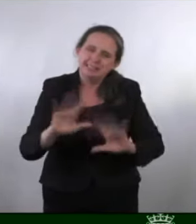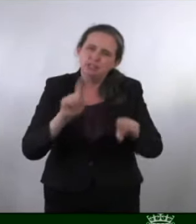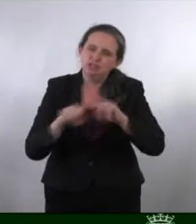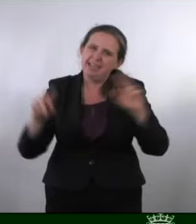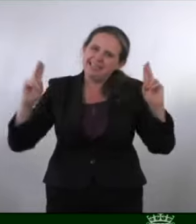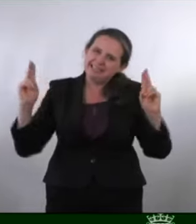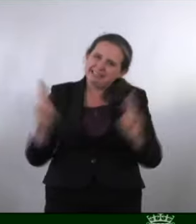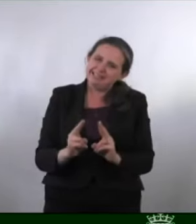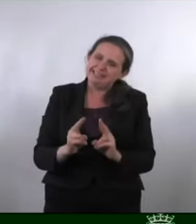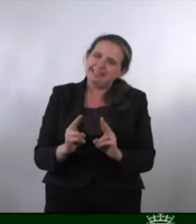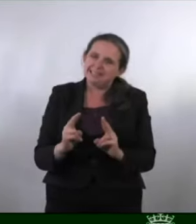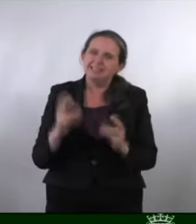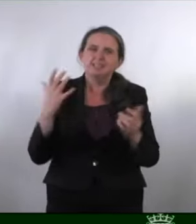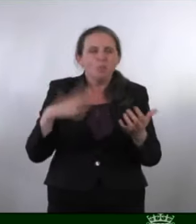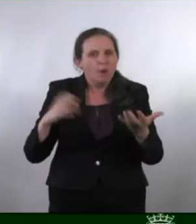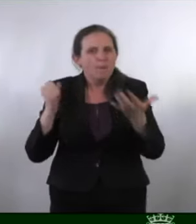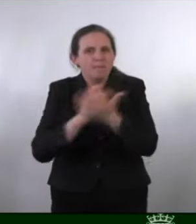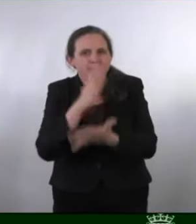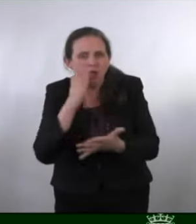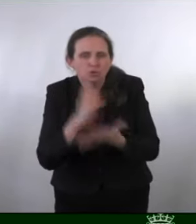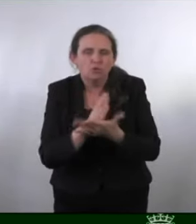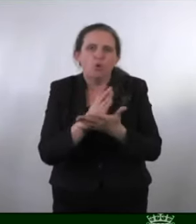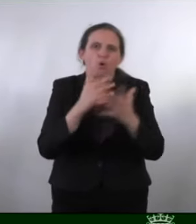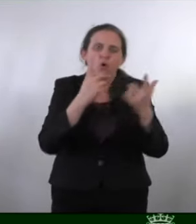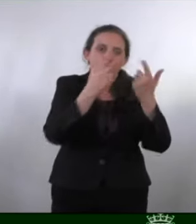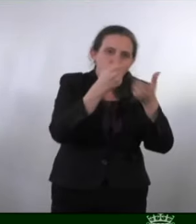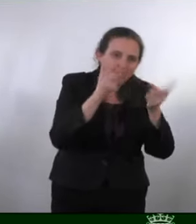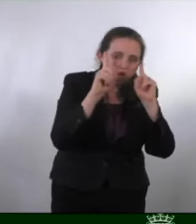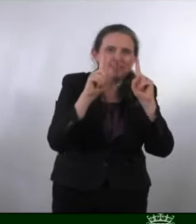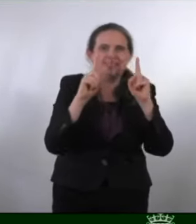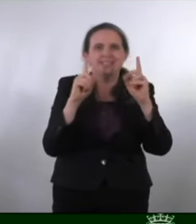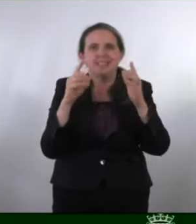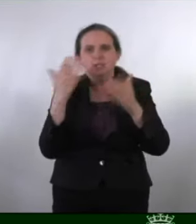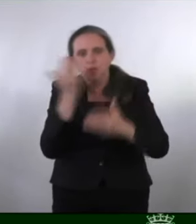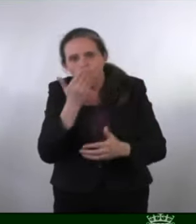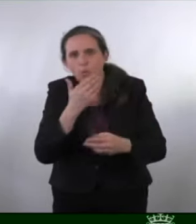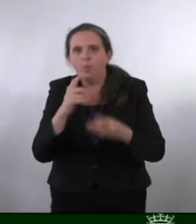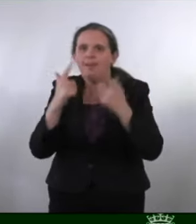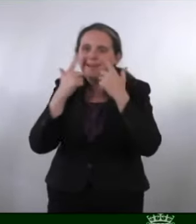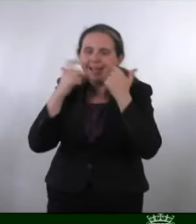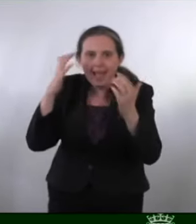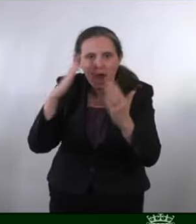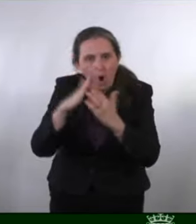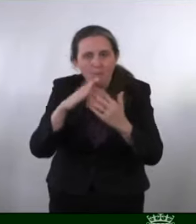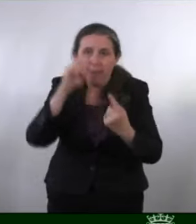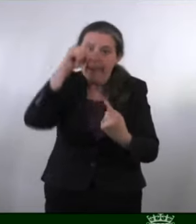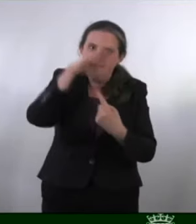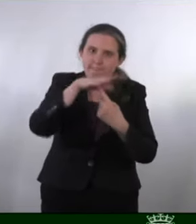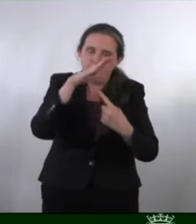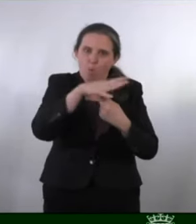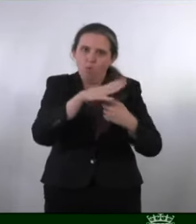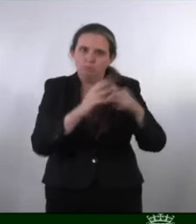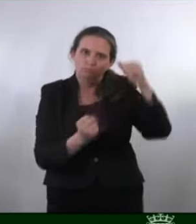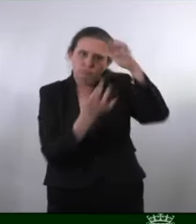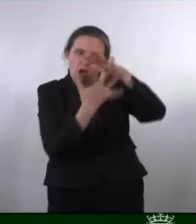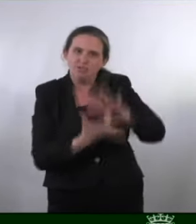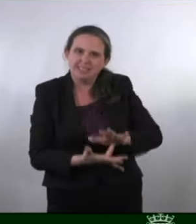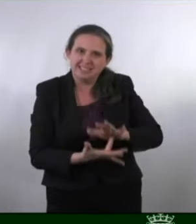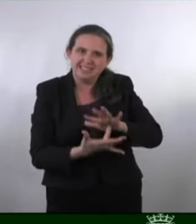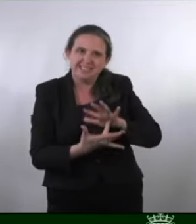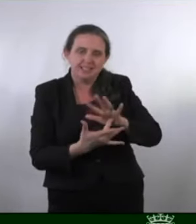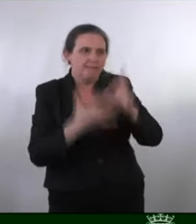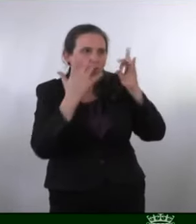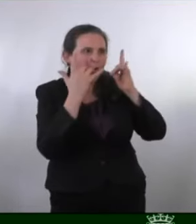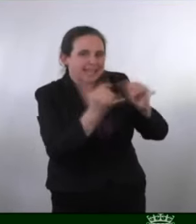NHS, hospitals and care homes, are one of the primary settings in what we want to roll out, and not just